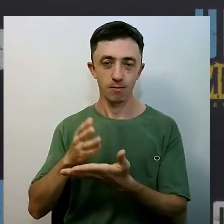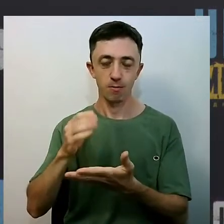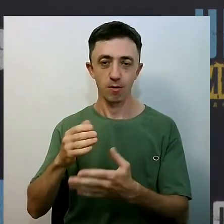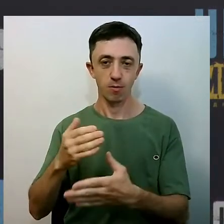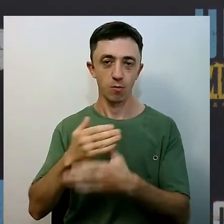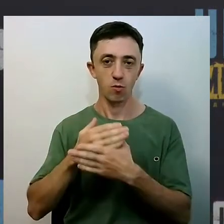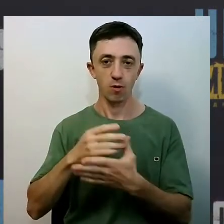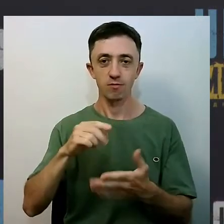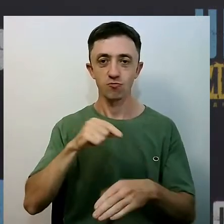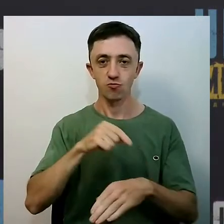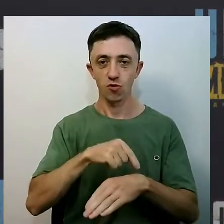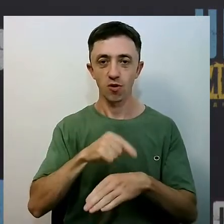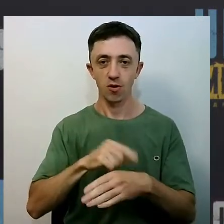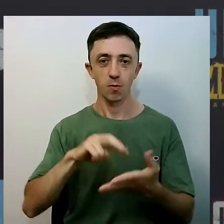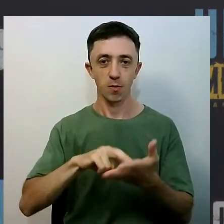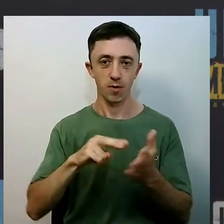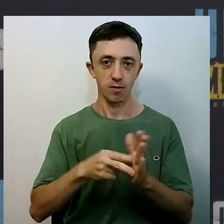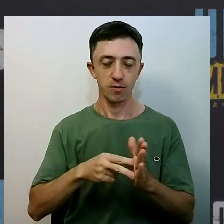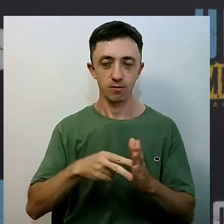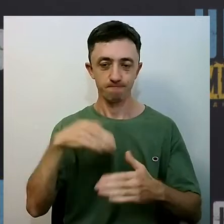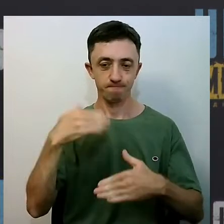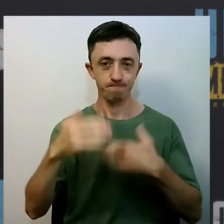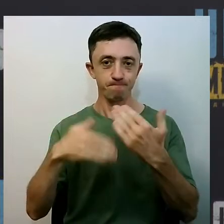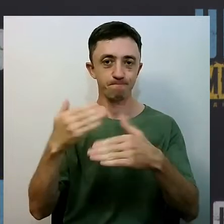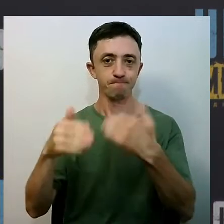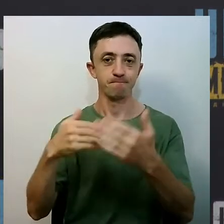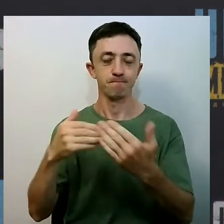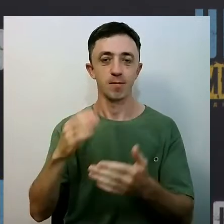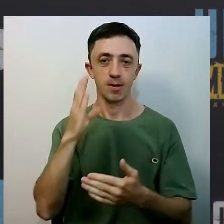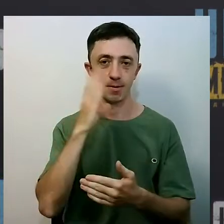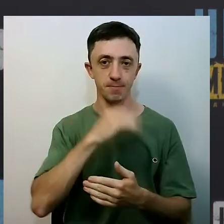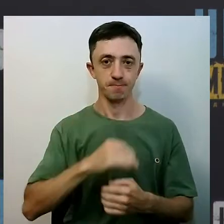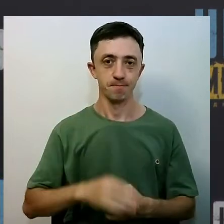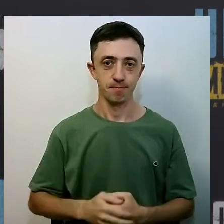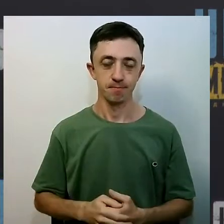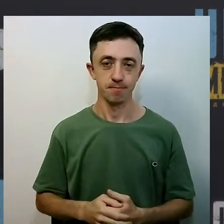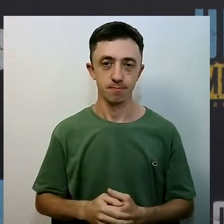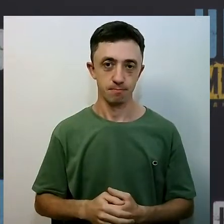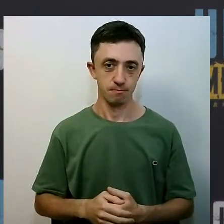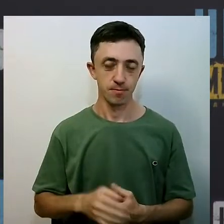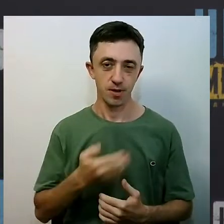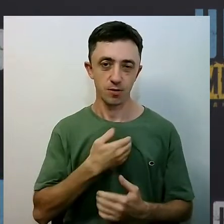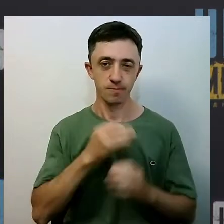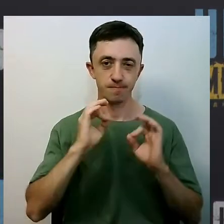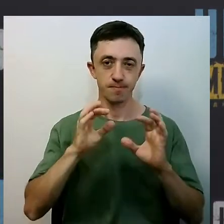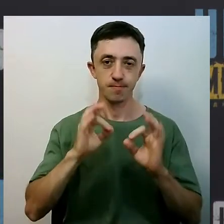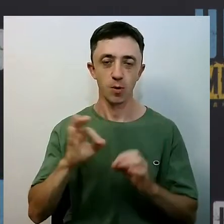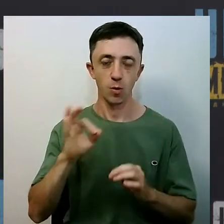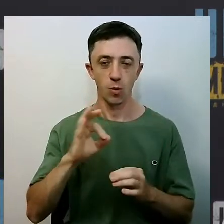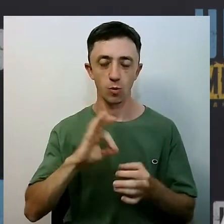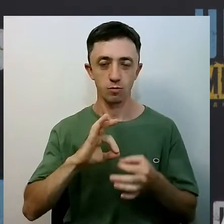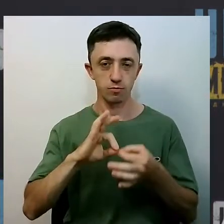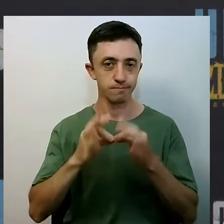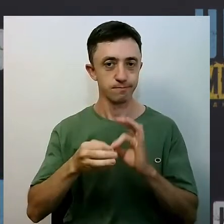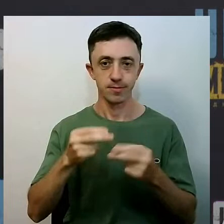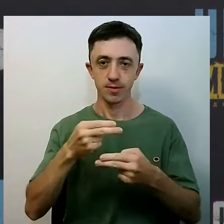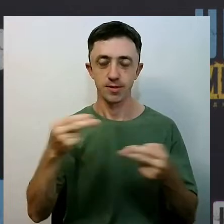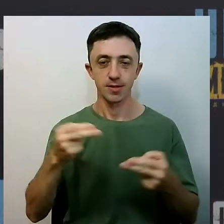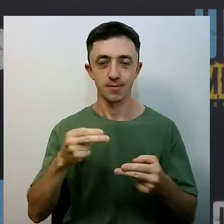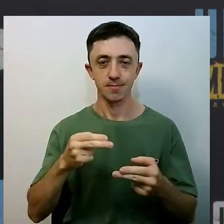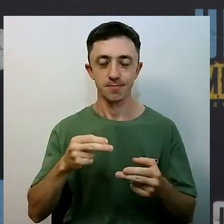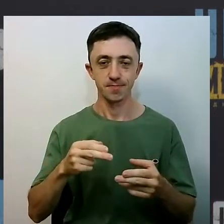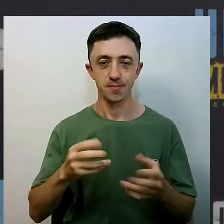that can help us to plan our time and our development. And today I would like